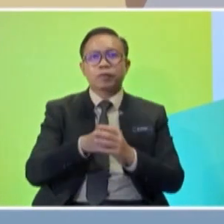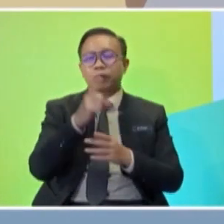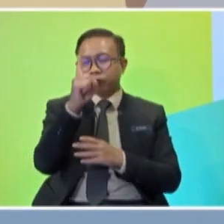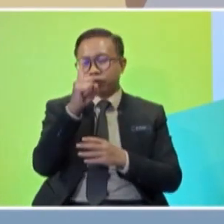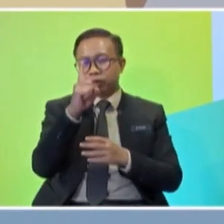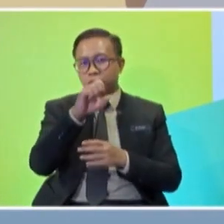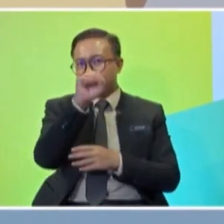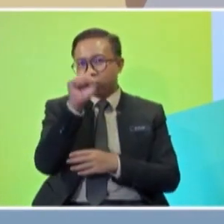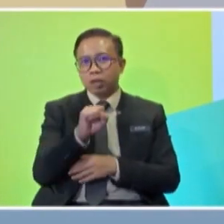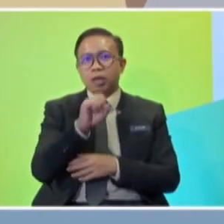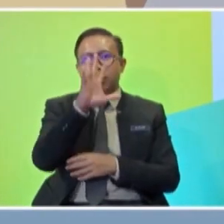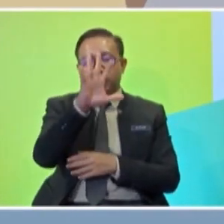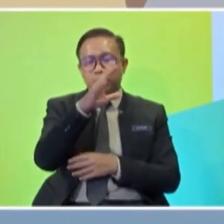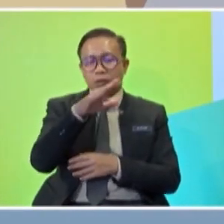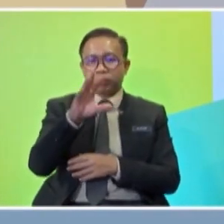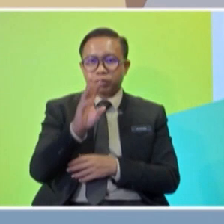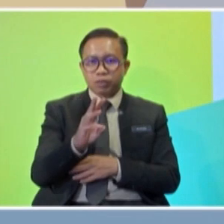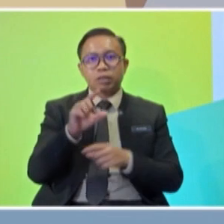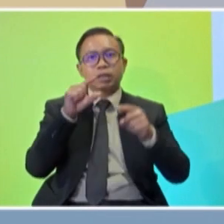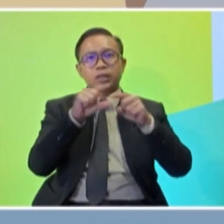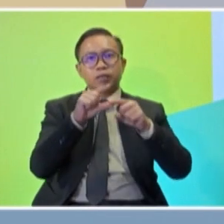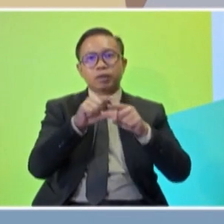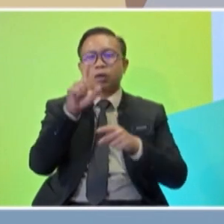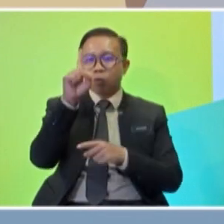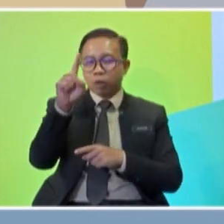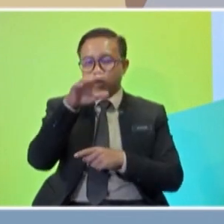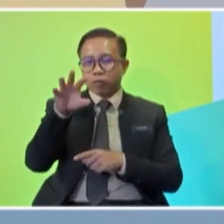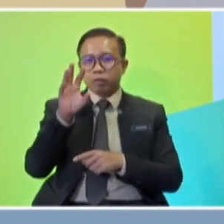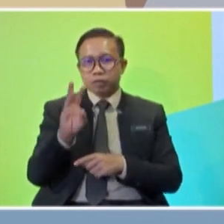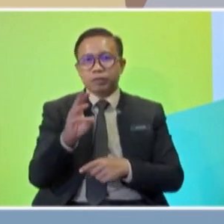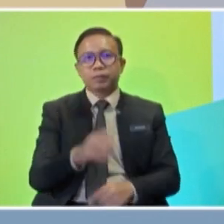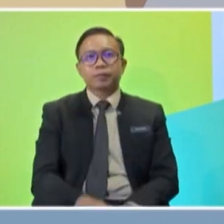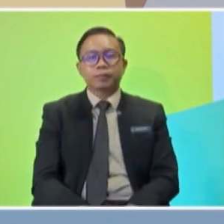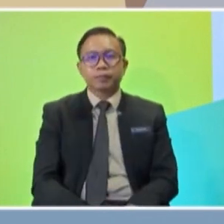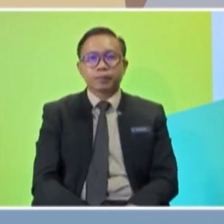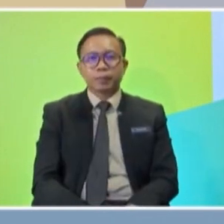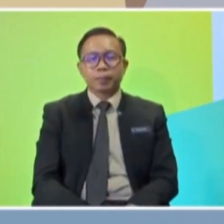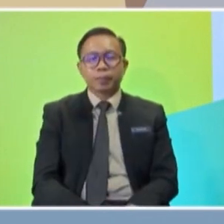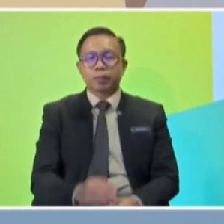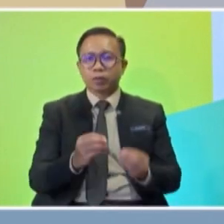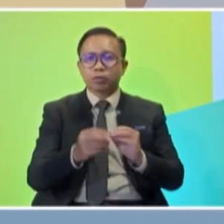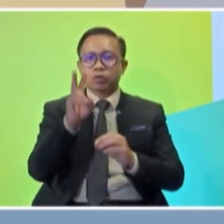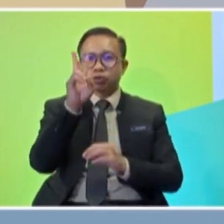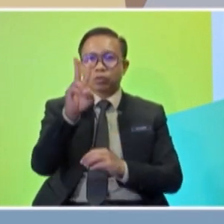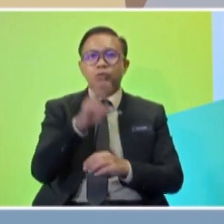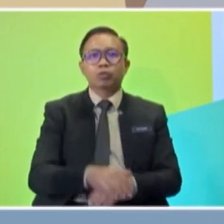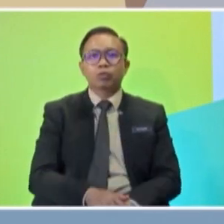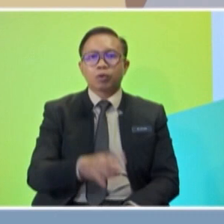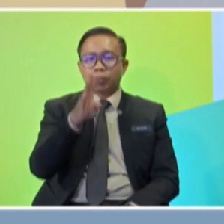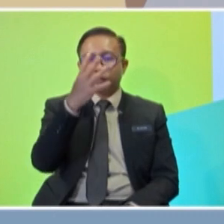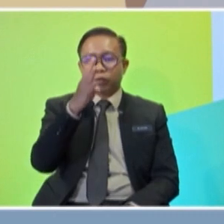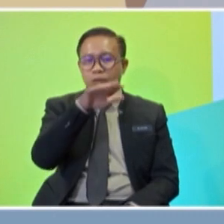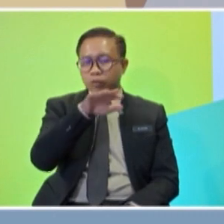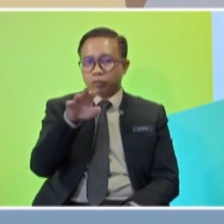is 5 over 6 divided with 1 over 6. The second question is